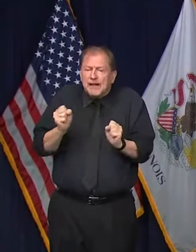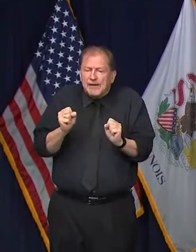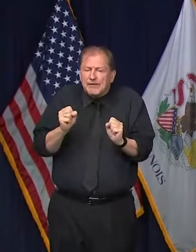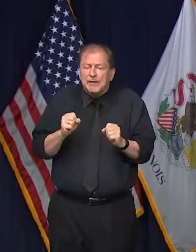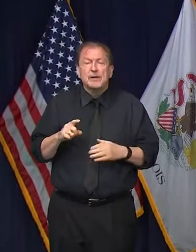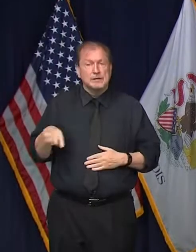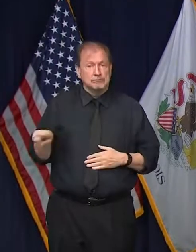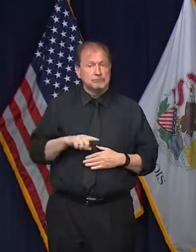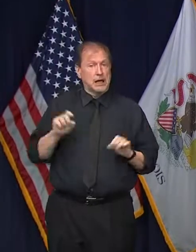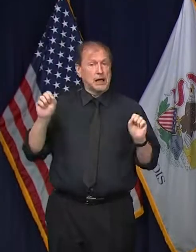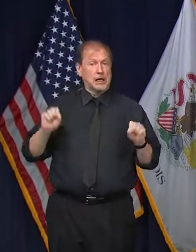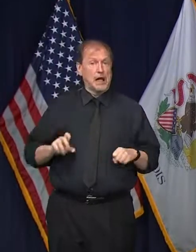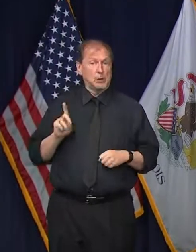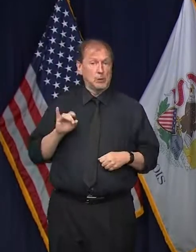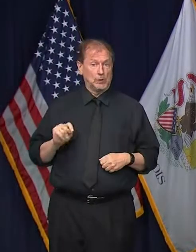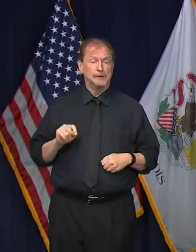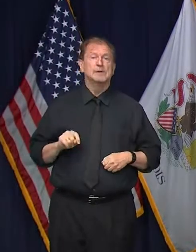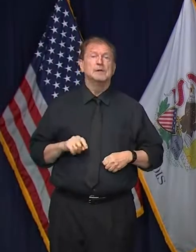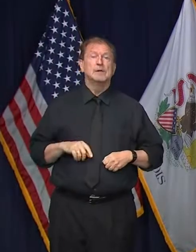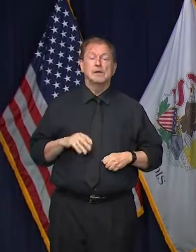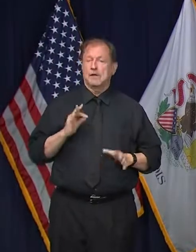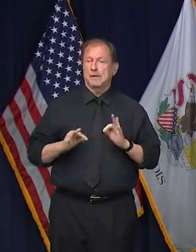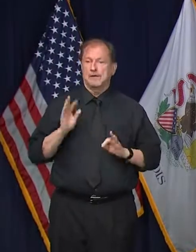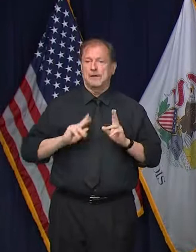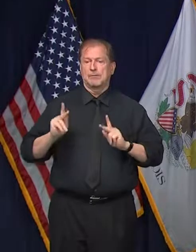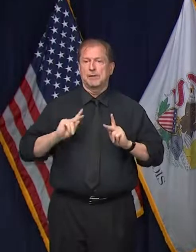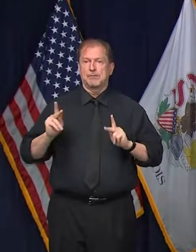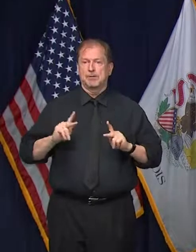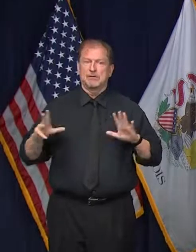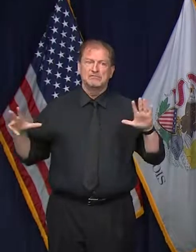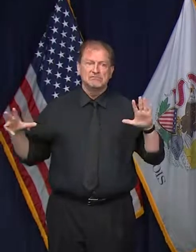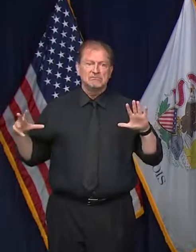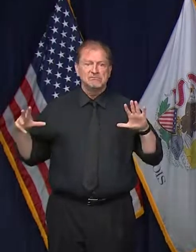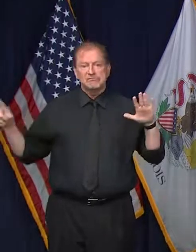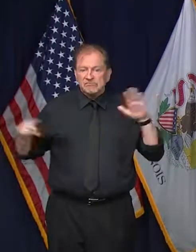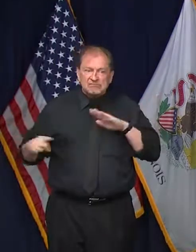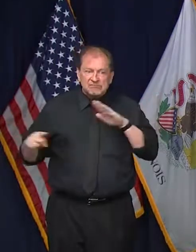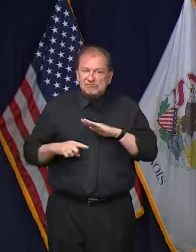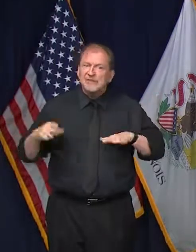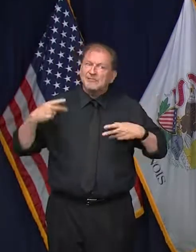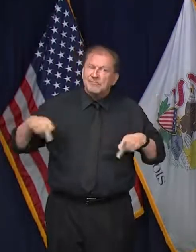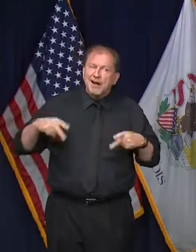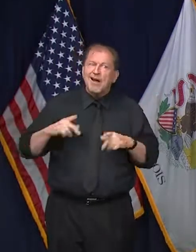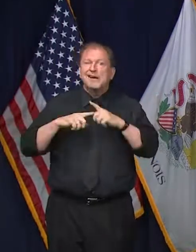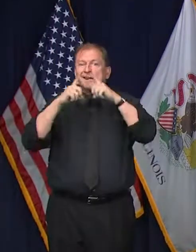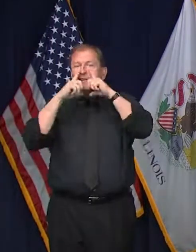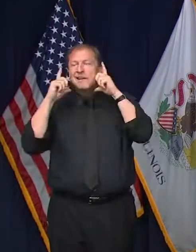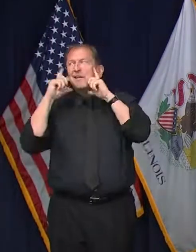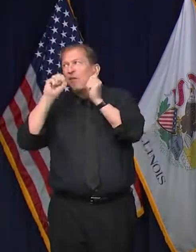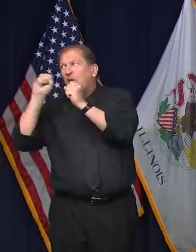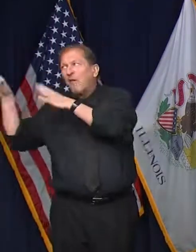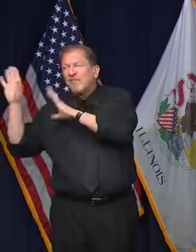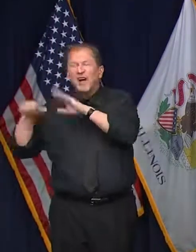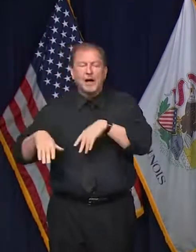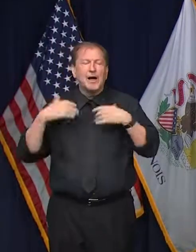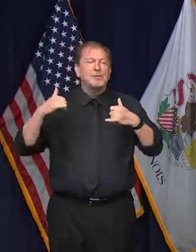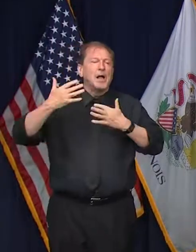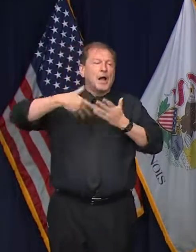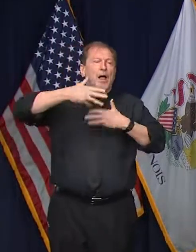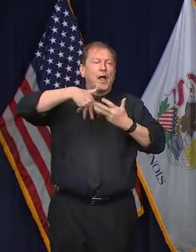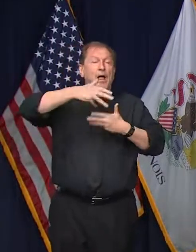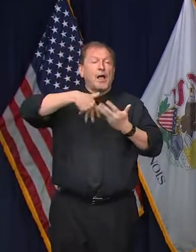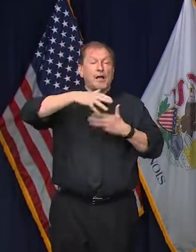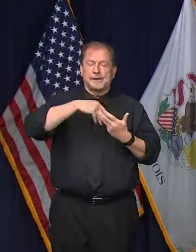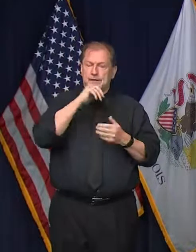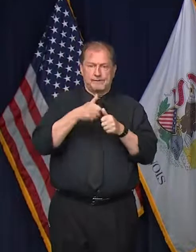do that. And so people who choose not to either haven't been reading the newspaper, aren't following the rules, don't